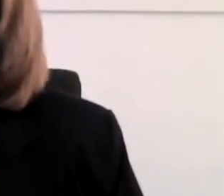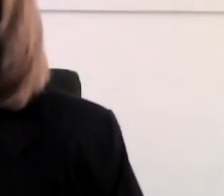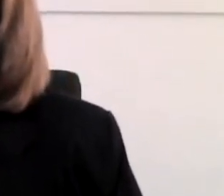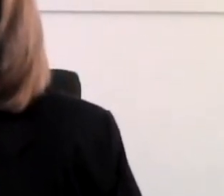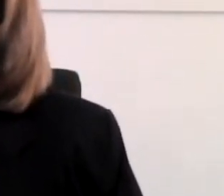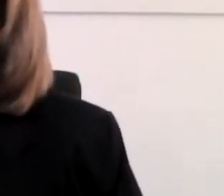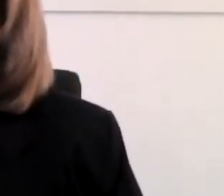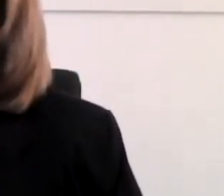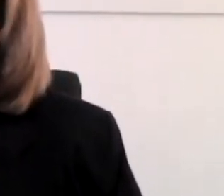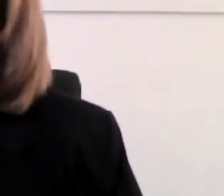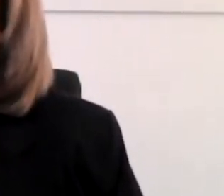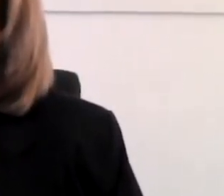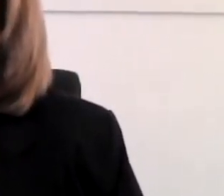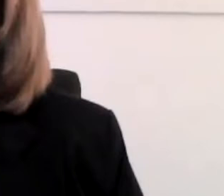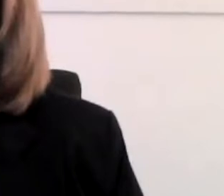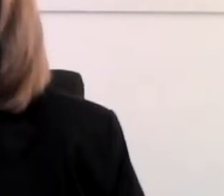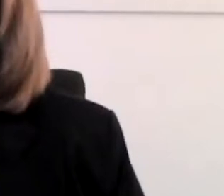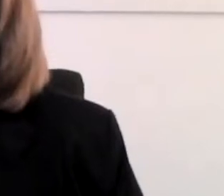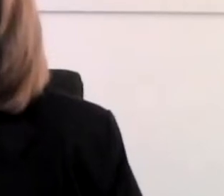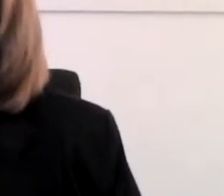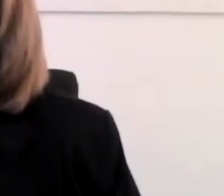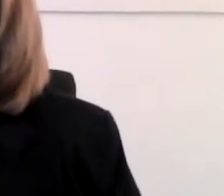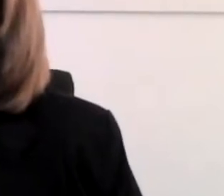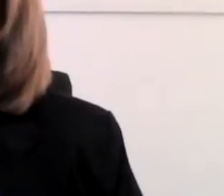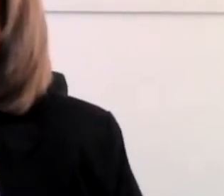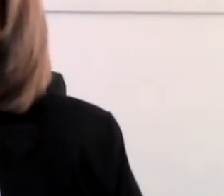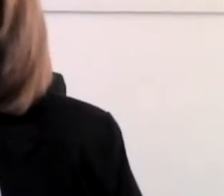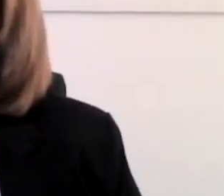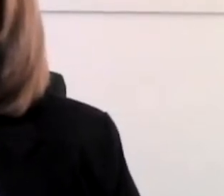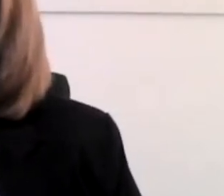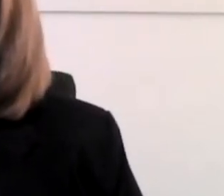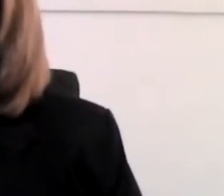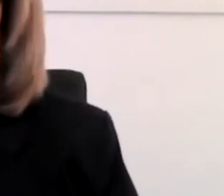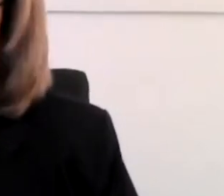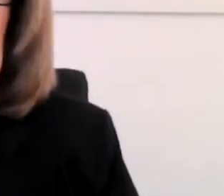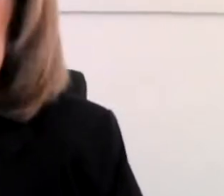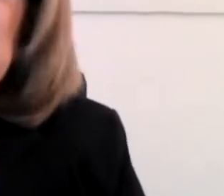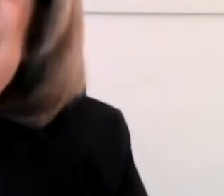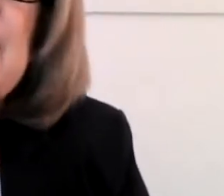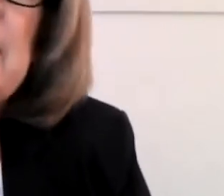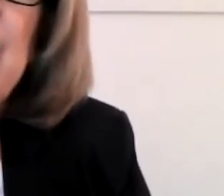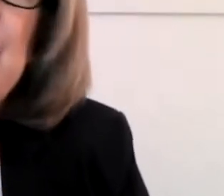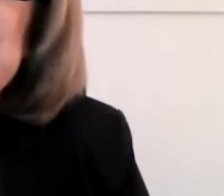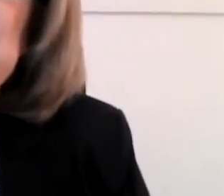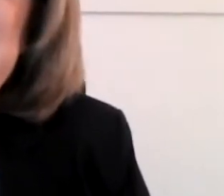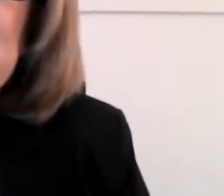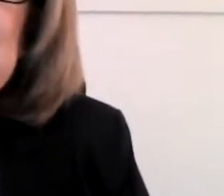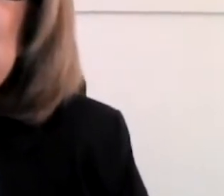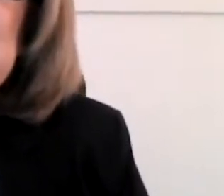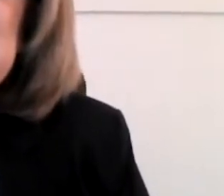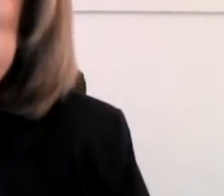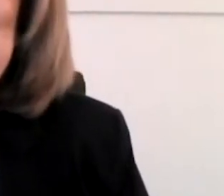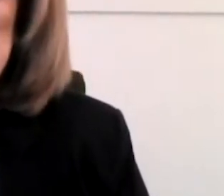barriers in it. And that invites us to a new kind of conversation. And I'm so glad that these are the things on your mind. And I imagine you'll be having